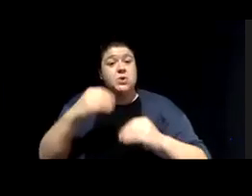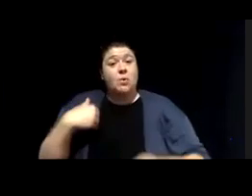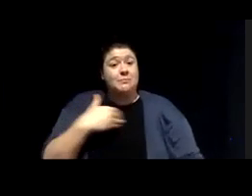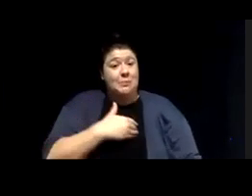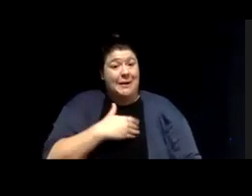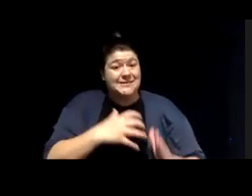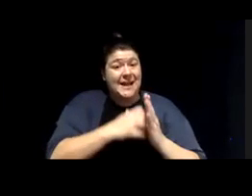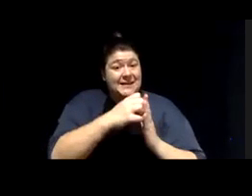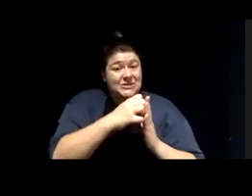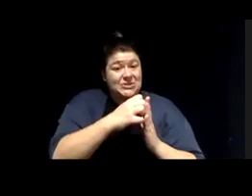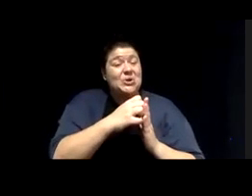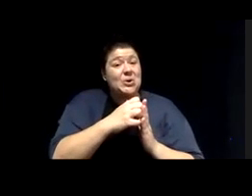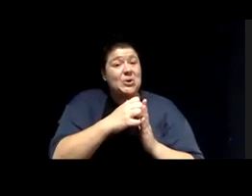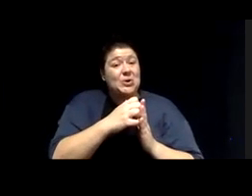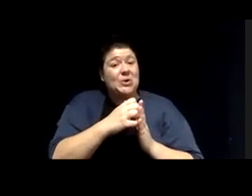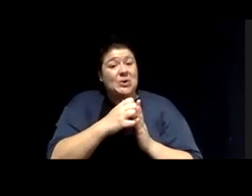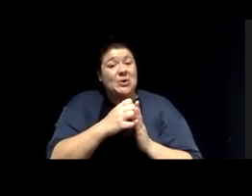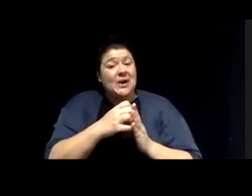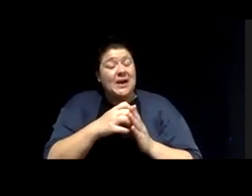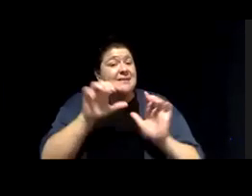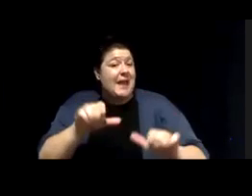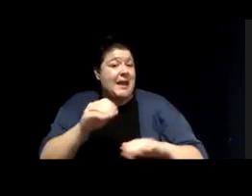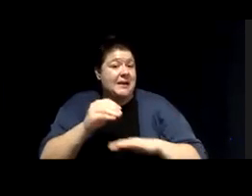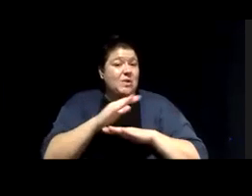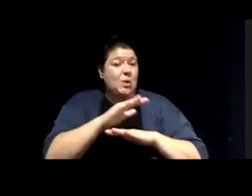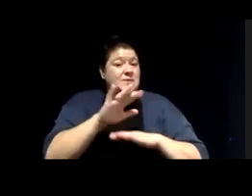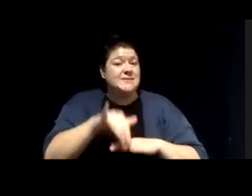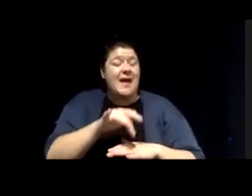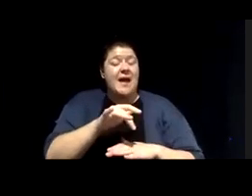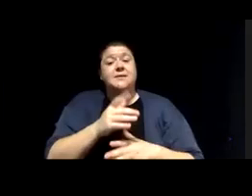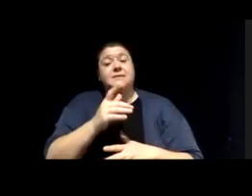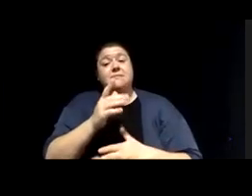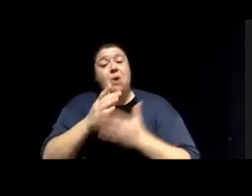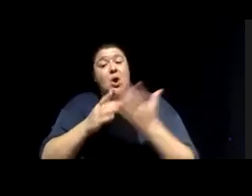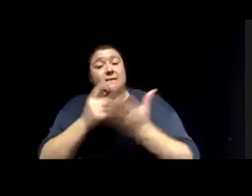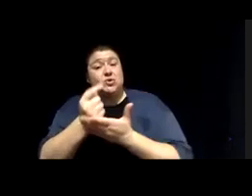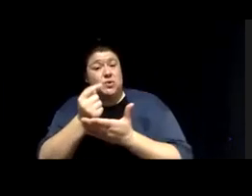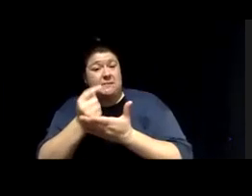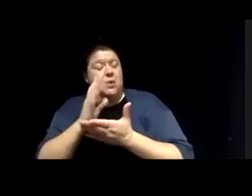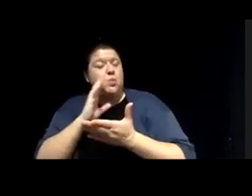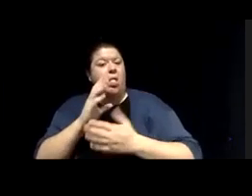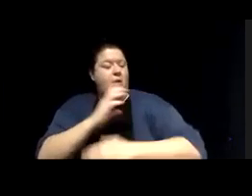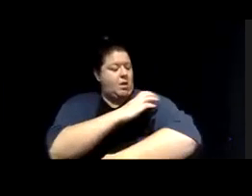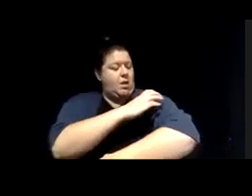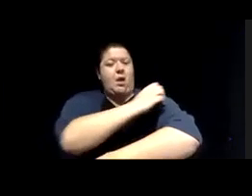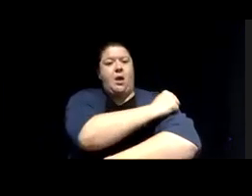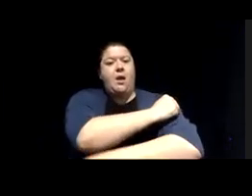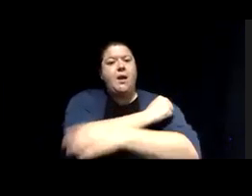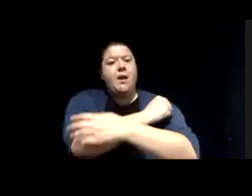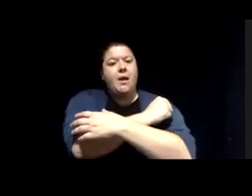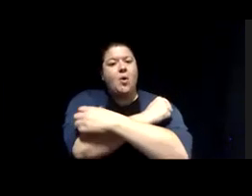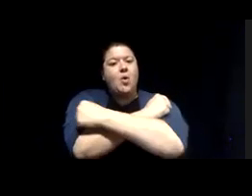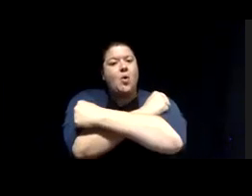also often will type, as part of the treatment, will wear compression